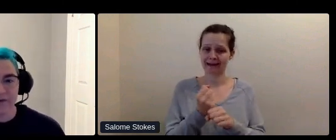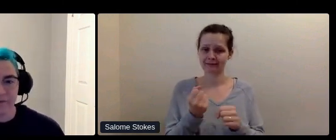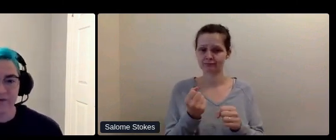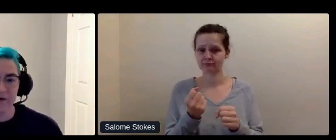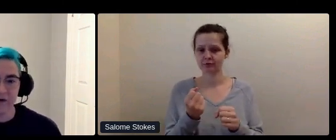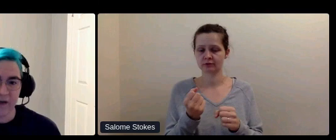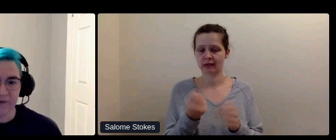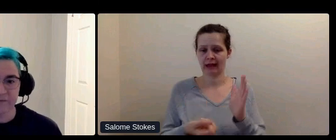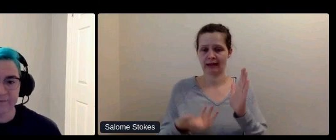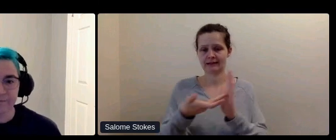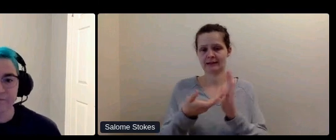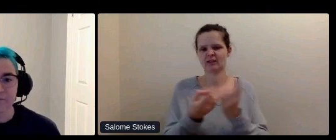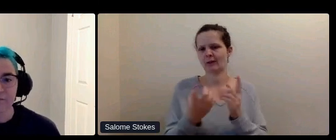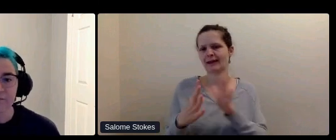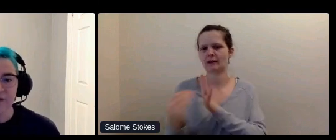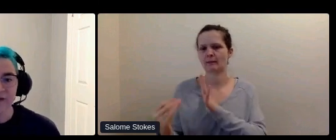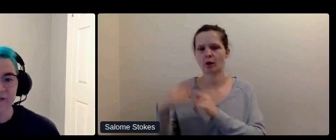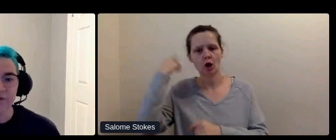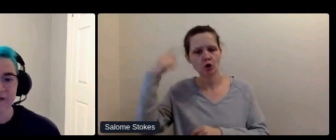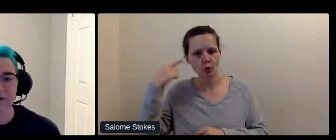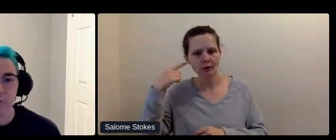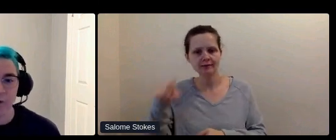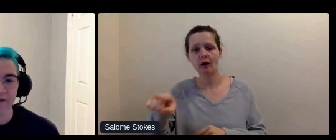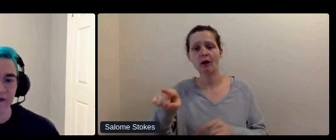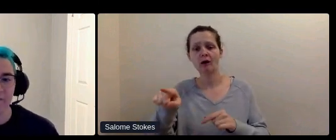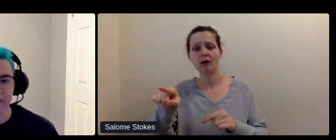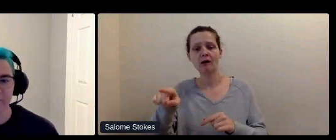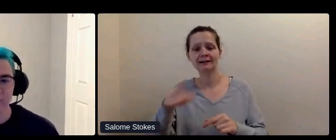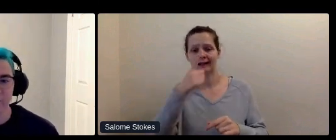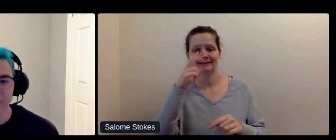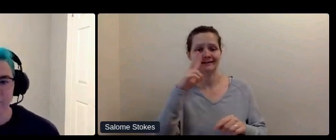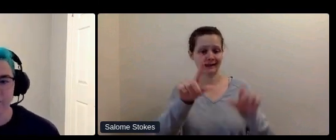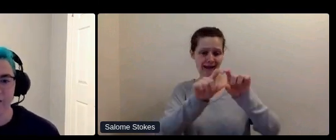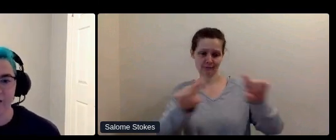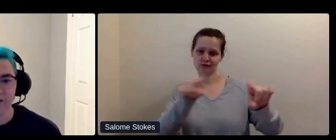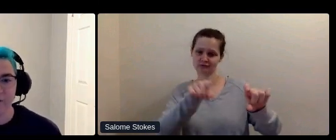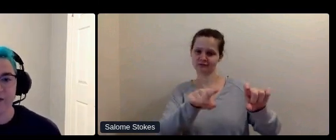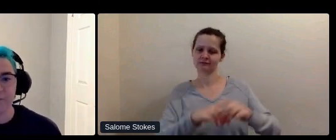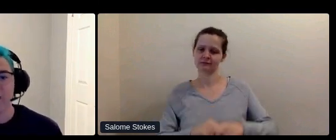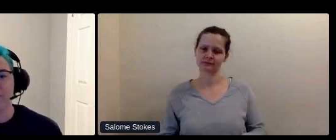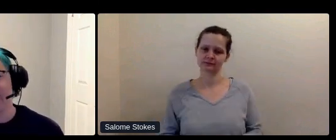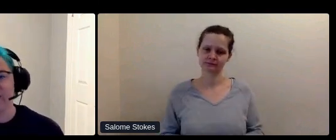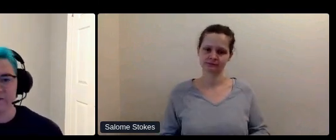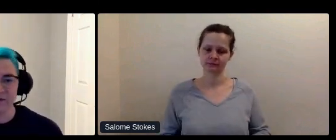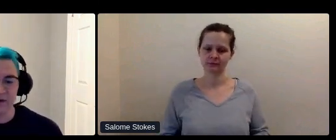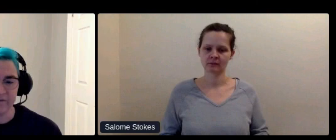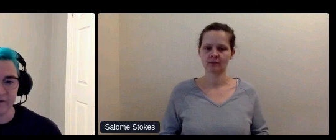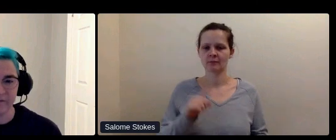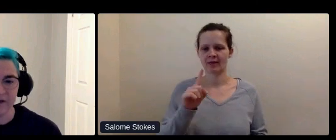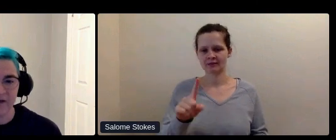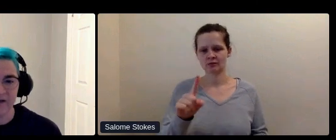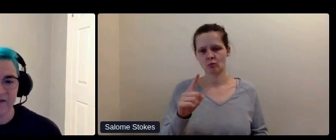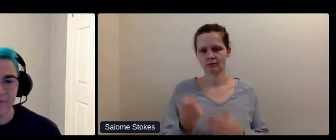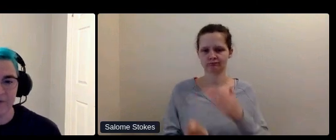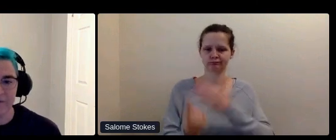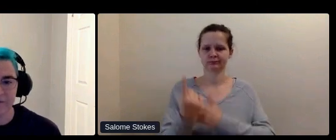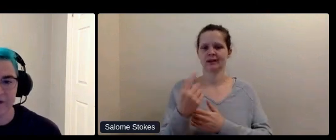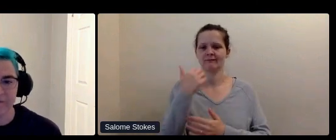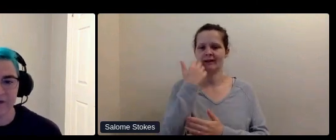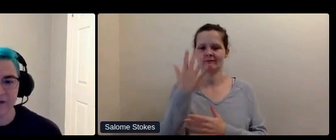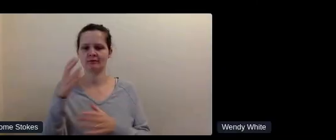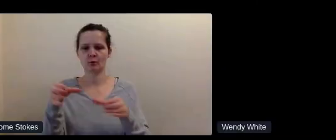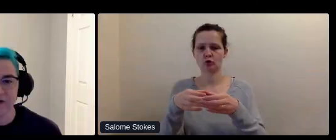the world, it would trigger a caption. These presented a one-time cost per module that would then propagate out to all of them. An